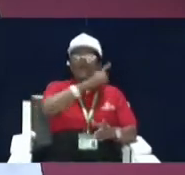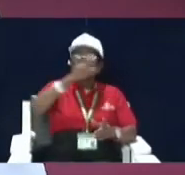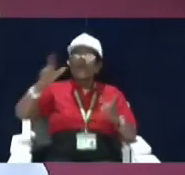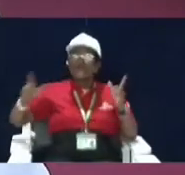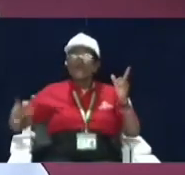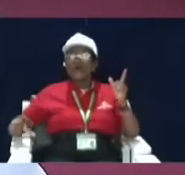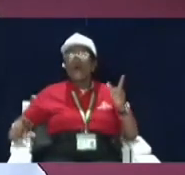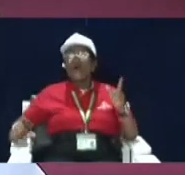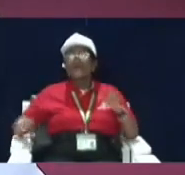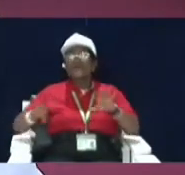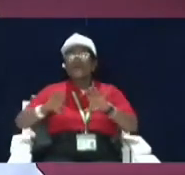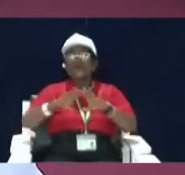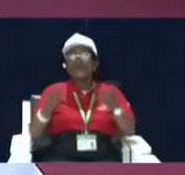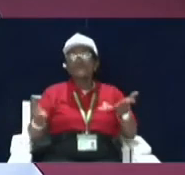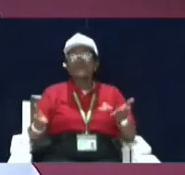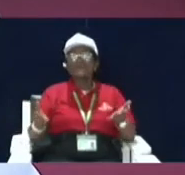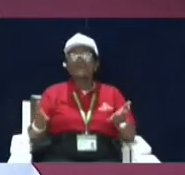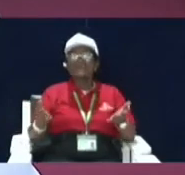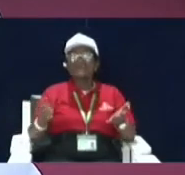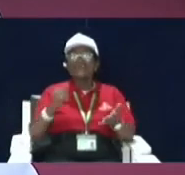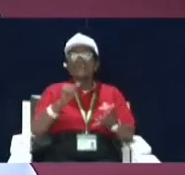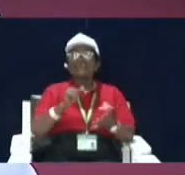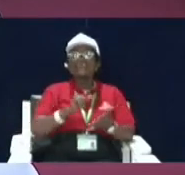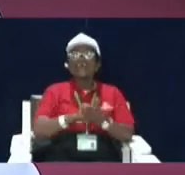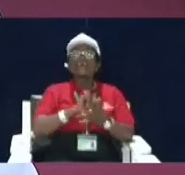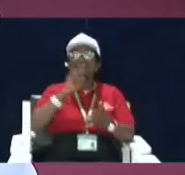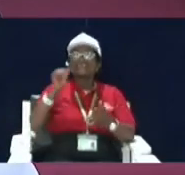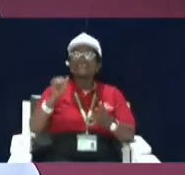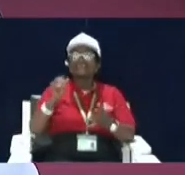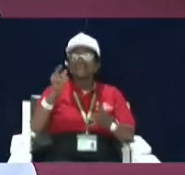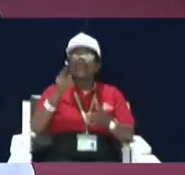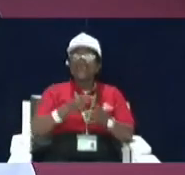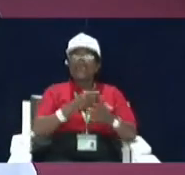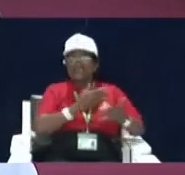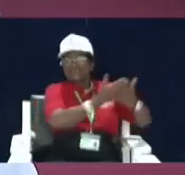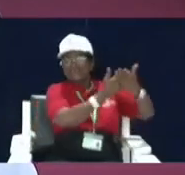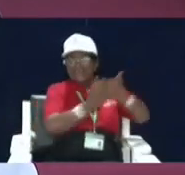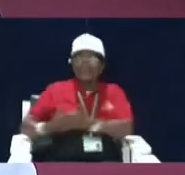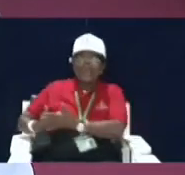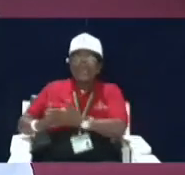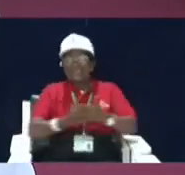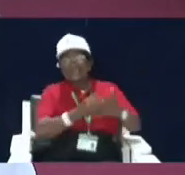As the first baby that opens the womb after a long